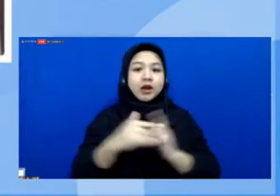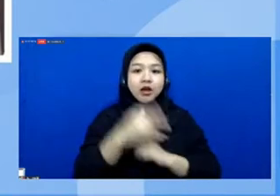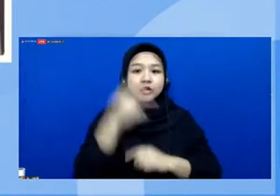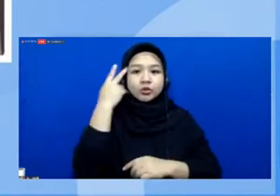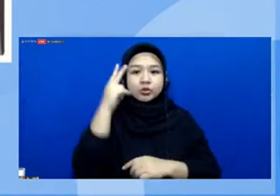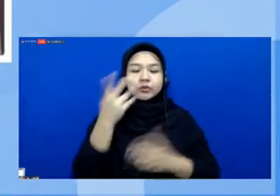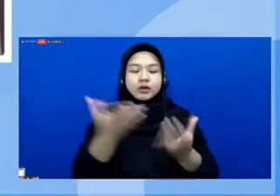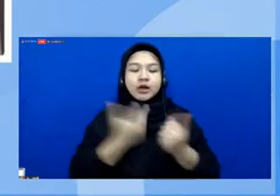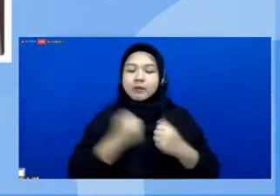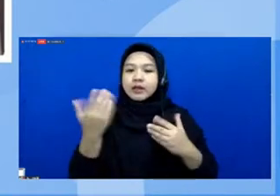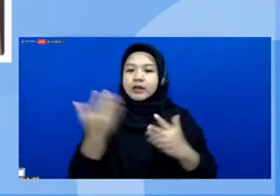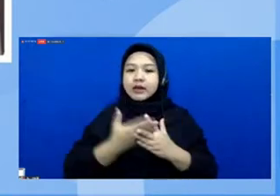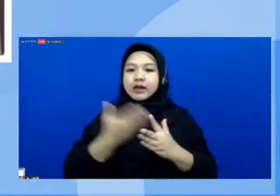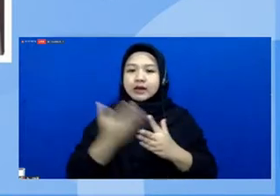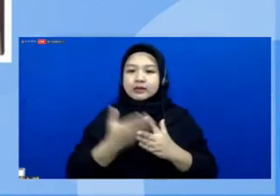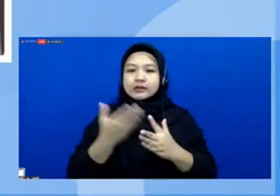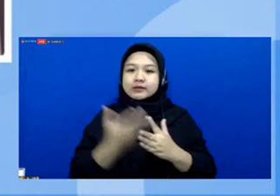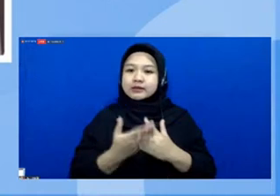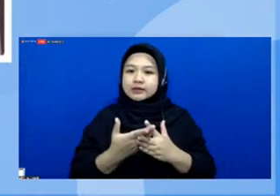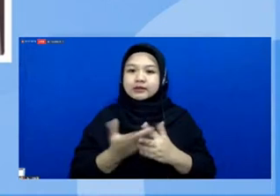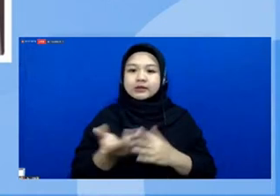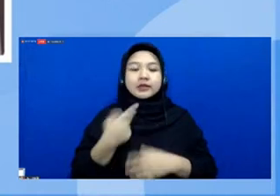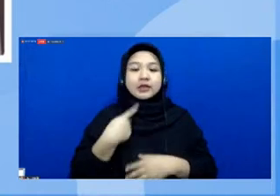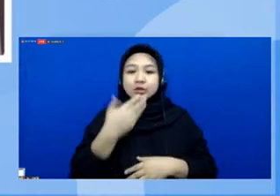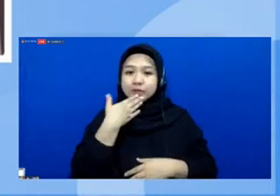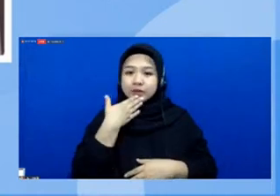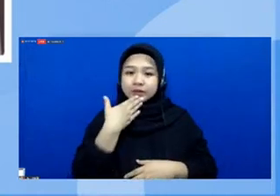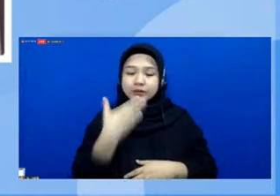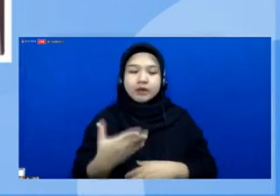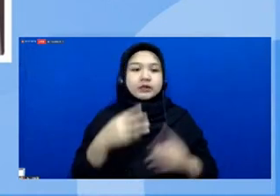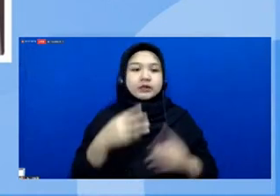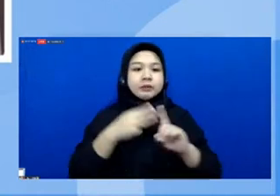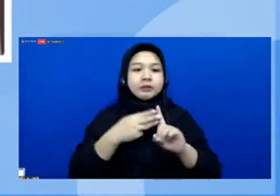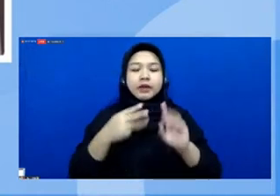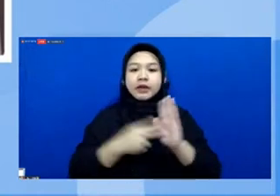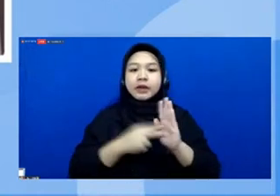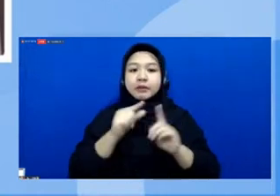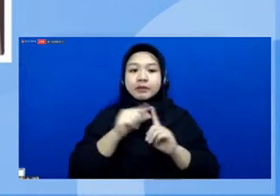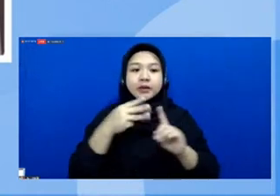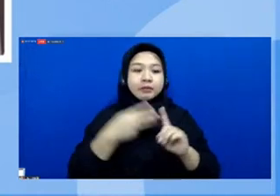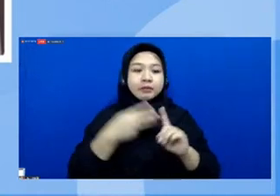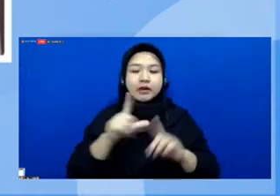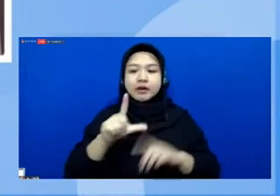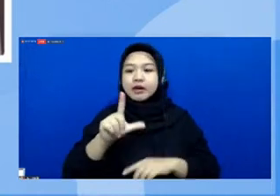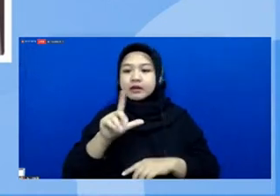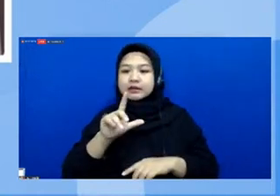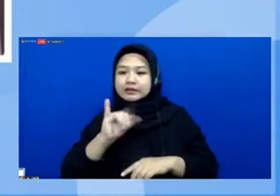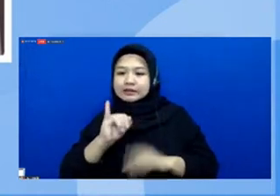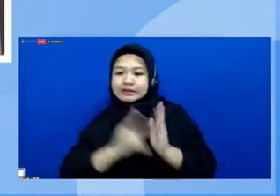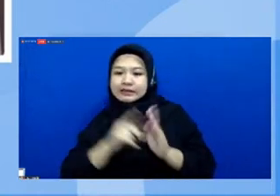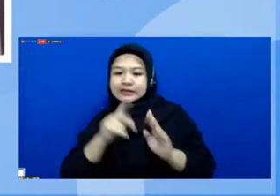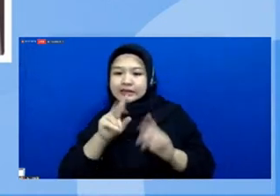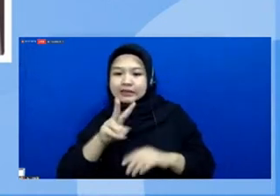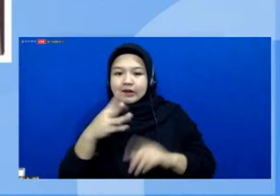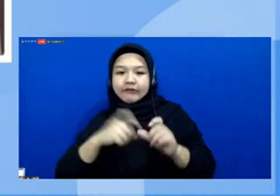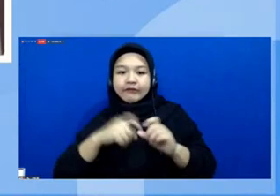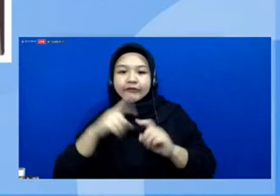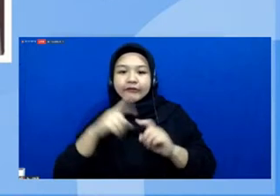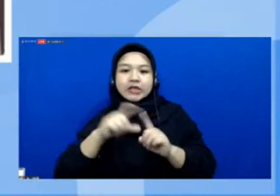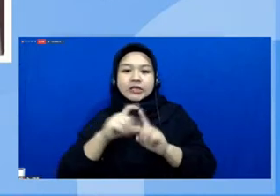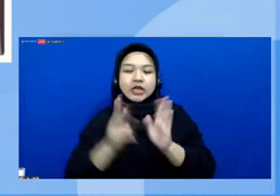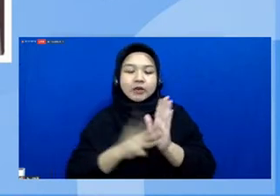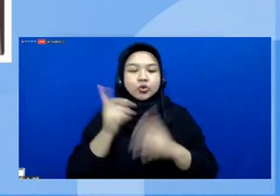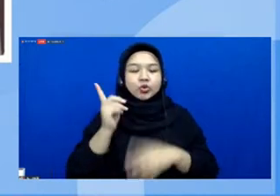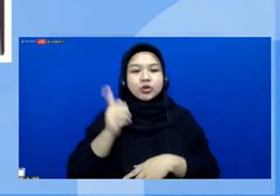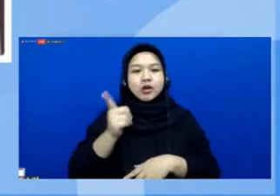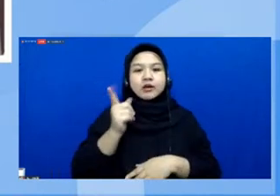We deeply thank BNPB and InvestDM for having conceived the Lean-On initiative. For a brief moment, I would